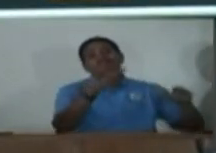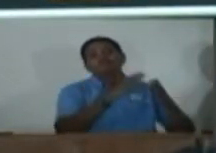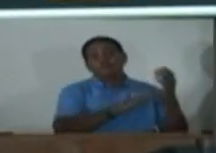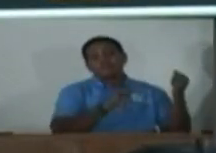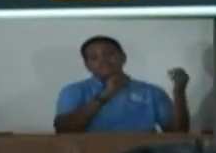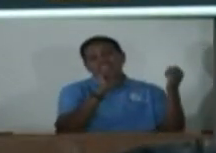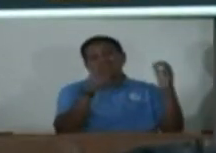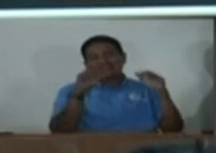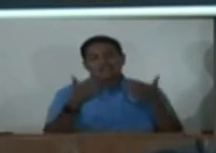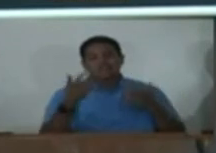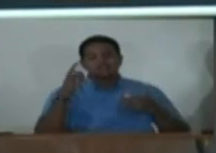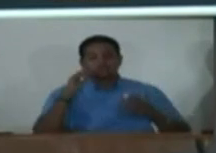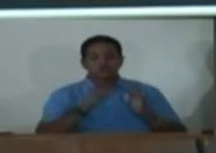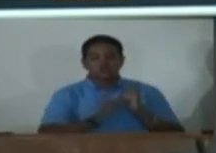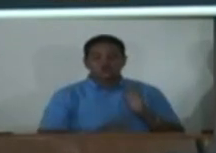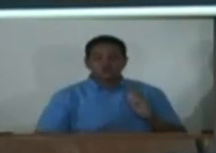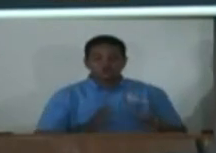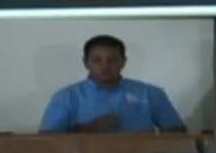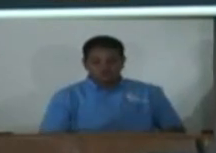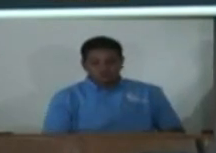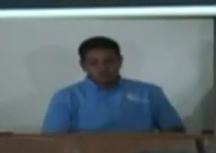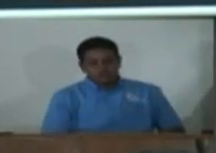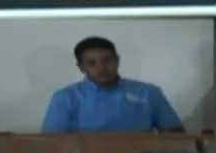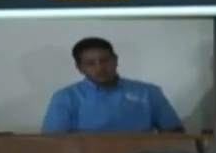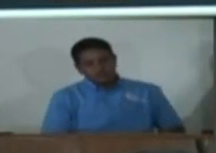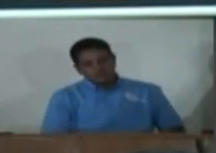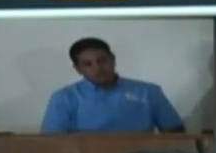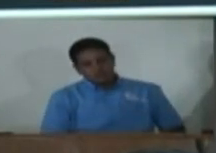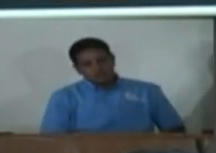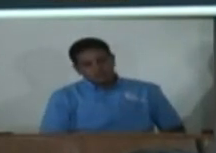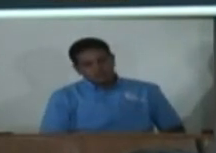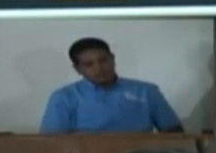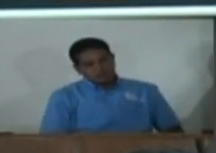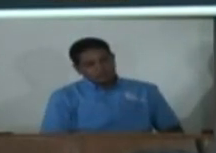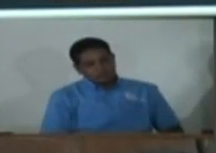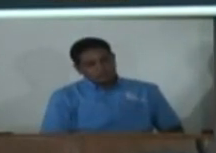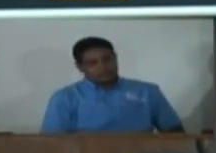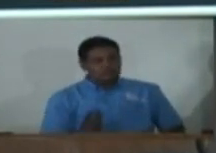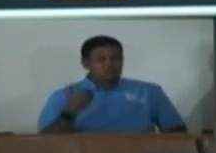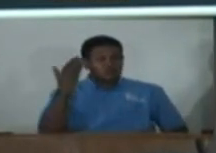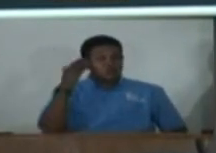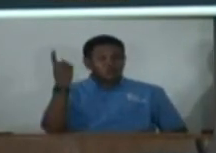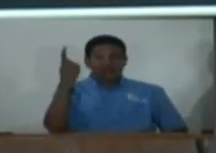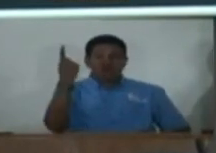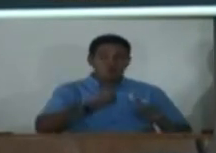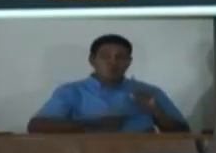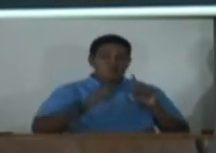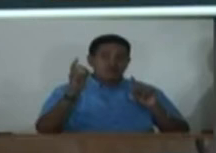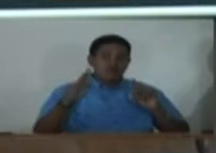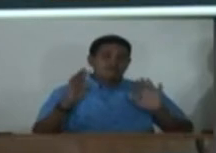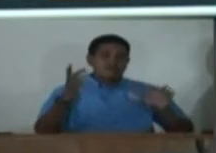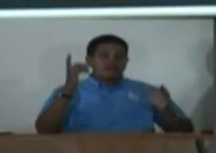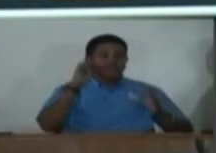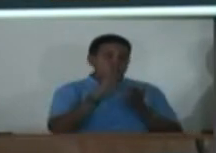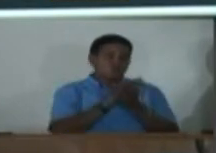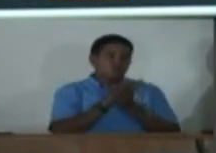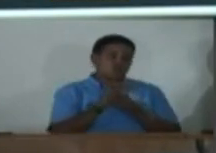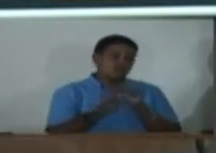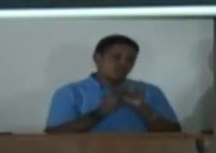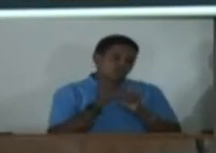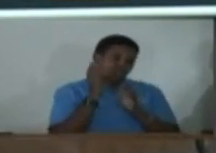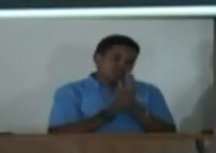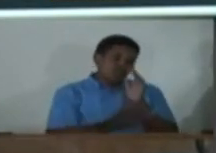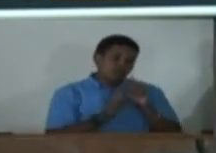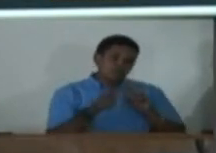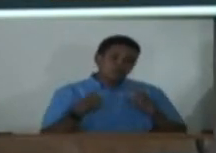face-to-face for schools. I know we only have maybe a month and a half for the rest of the term, but we have